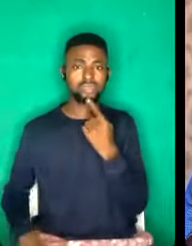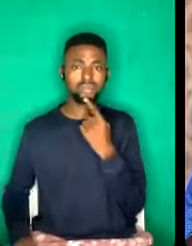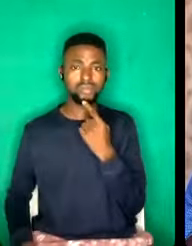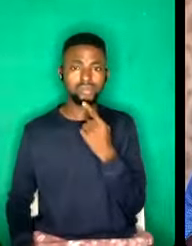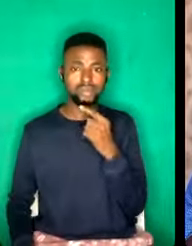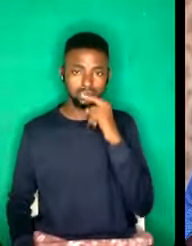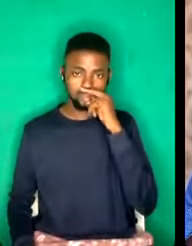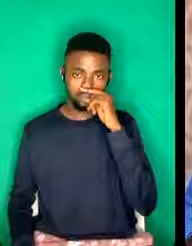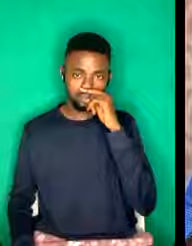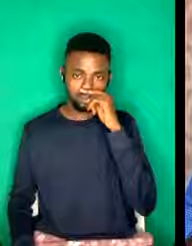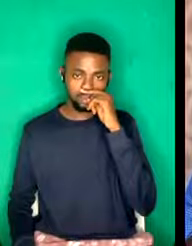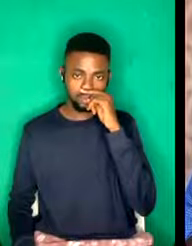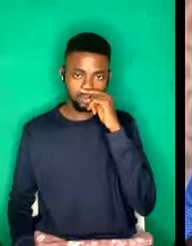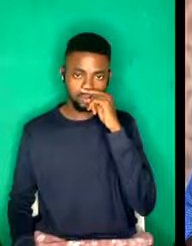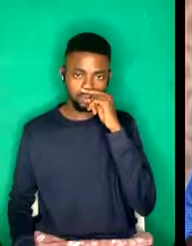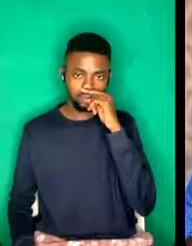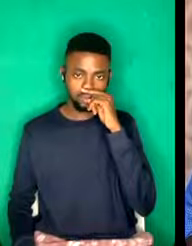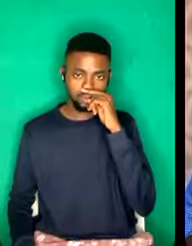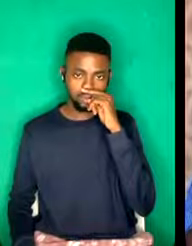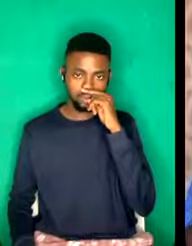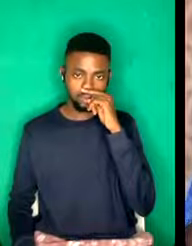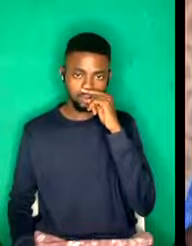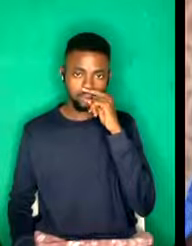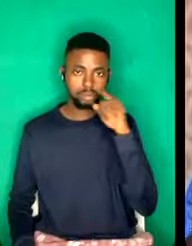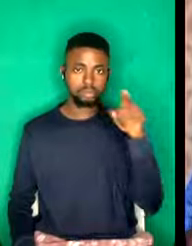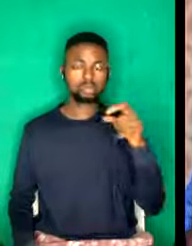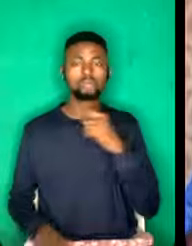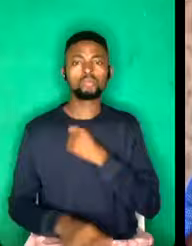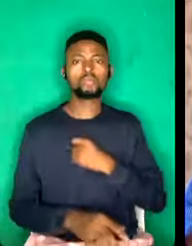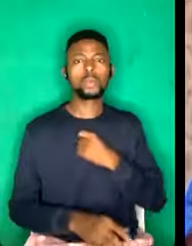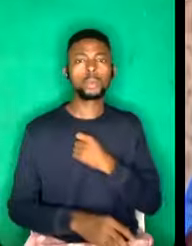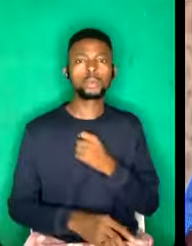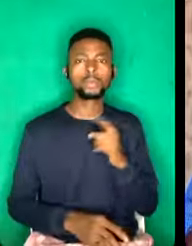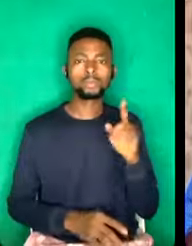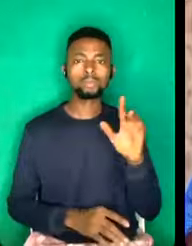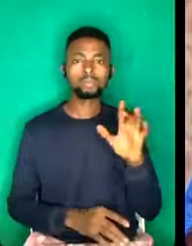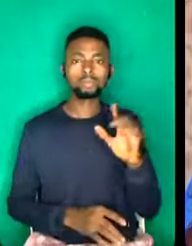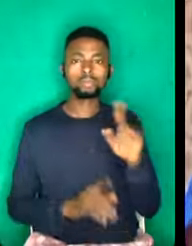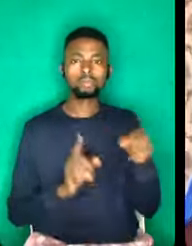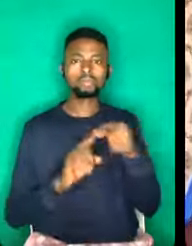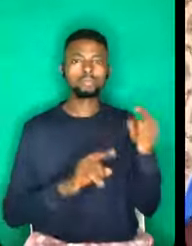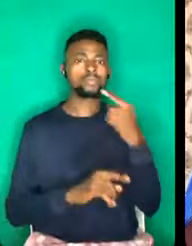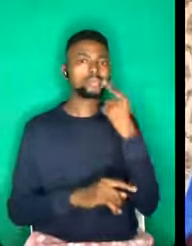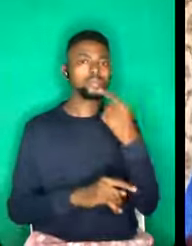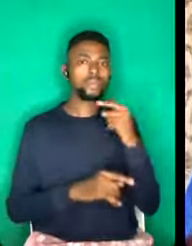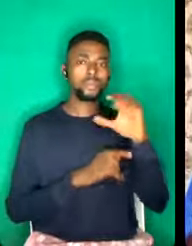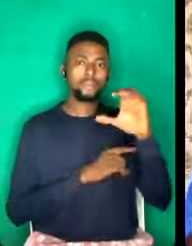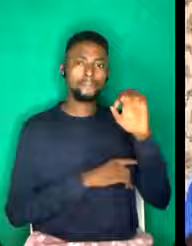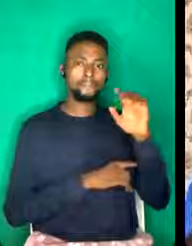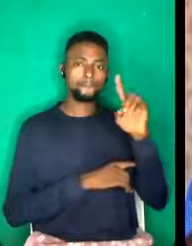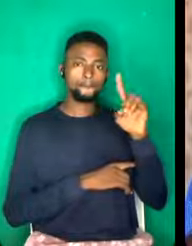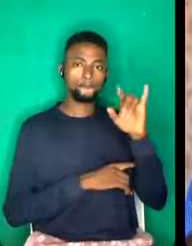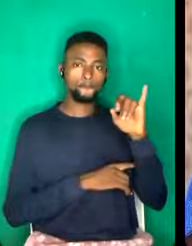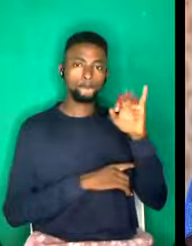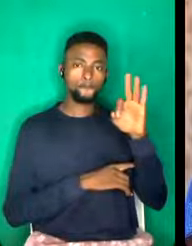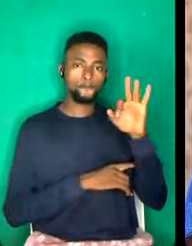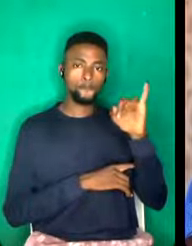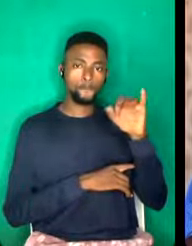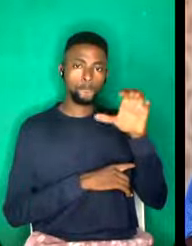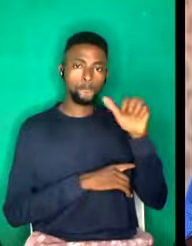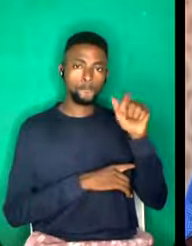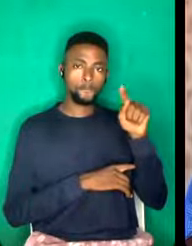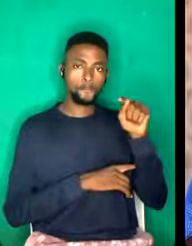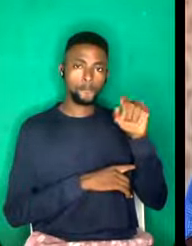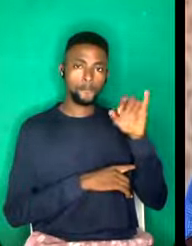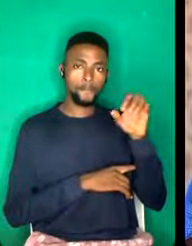is okay. Sorry. When I said codification, the way I said it, it does not mean